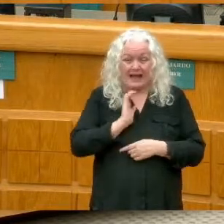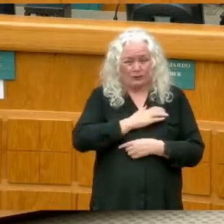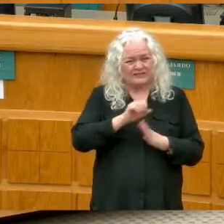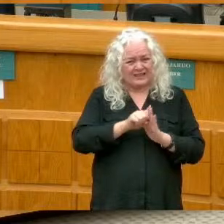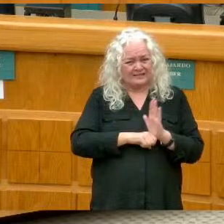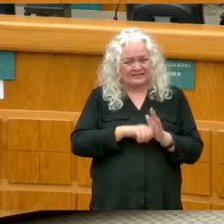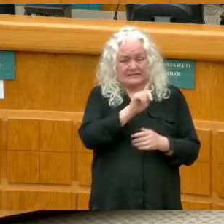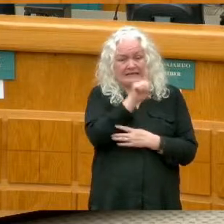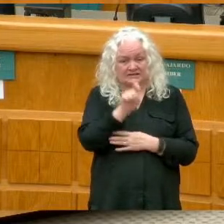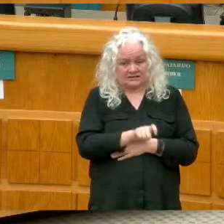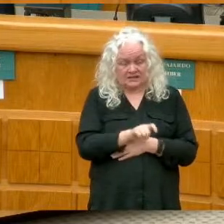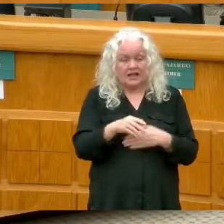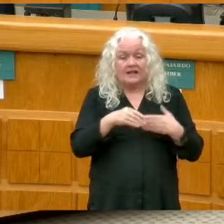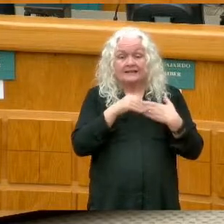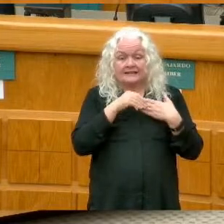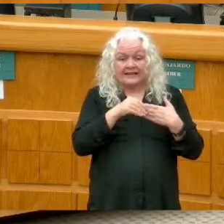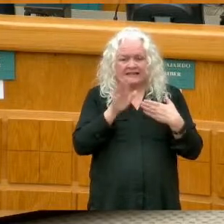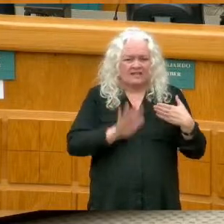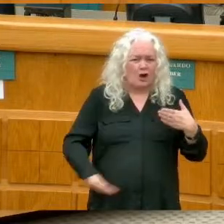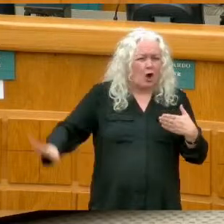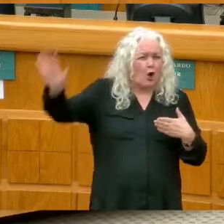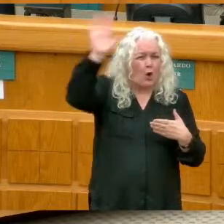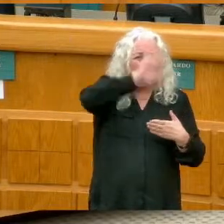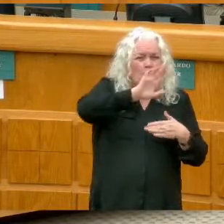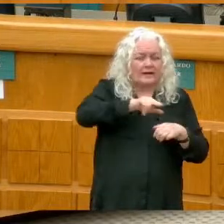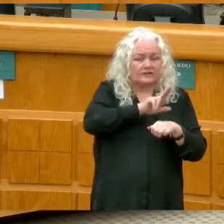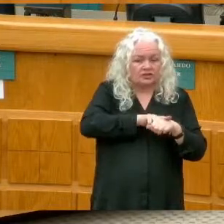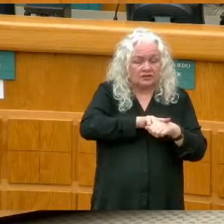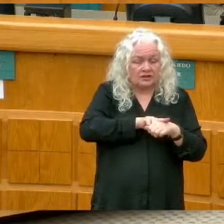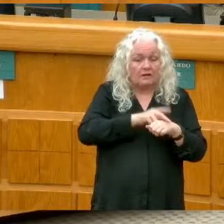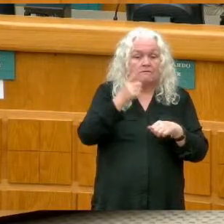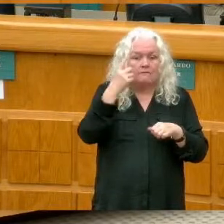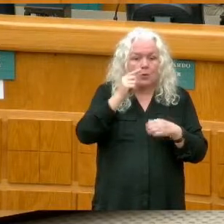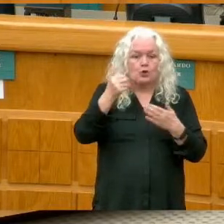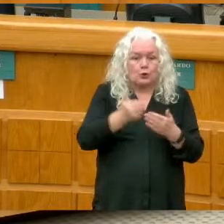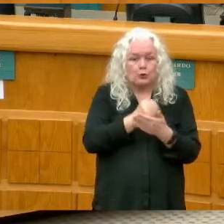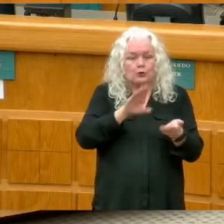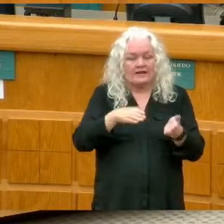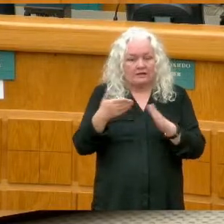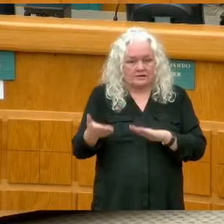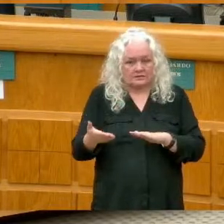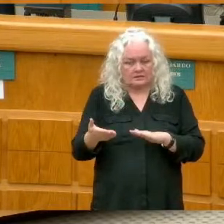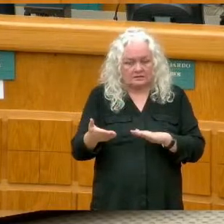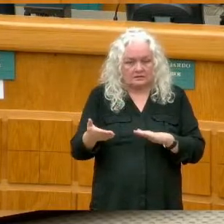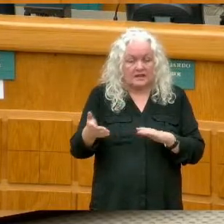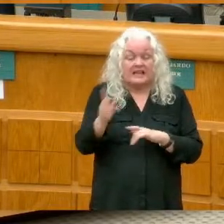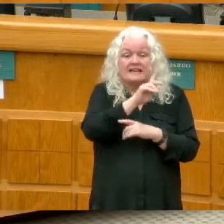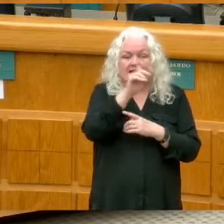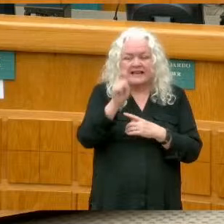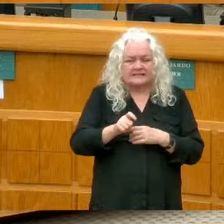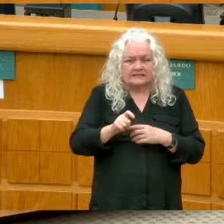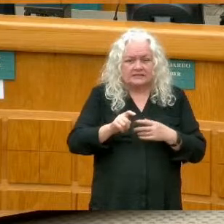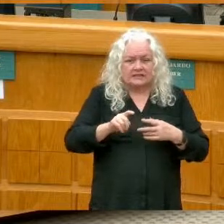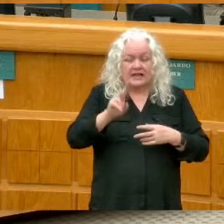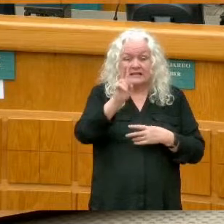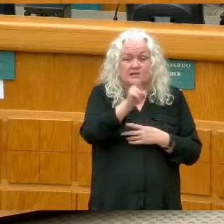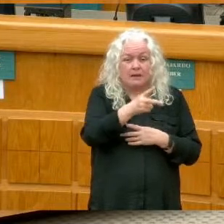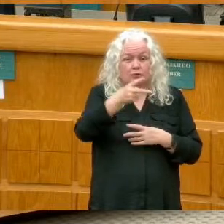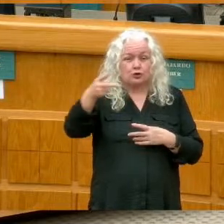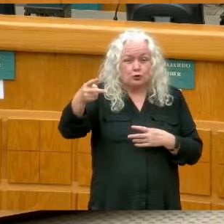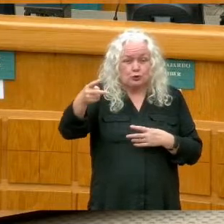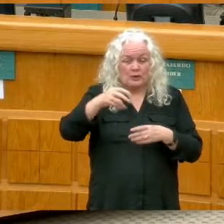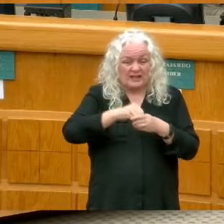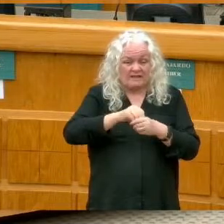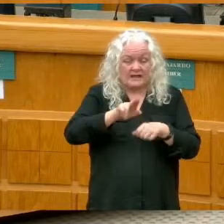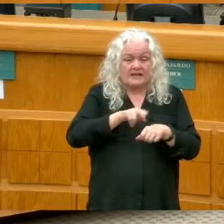state, leads the nation in new deaths this week. Texas is number 2 in the